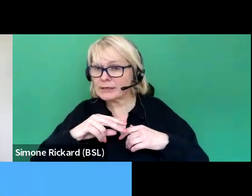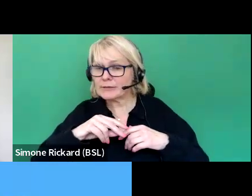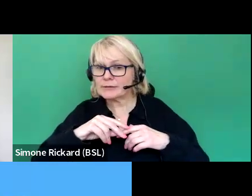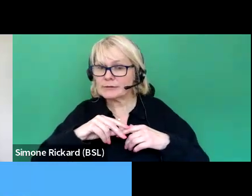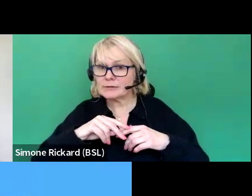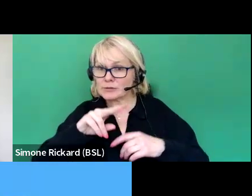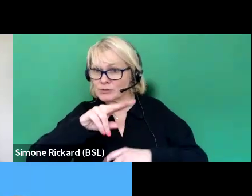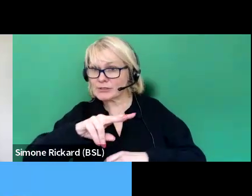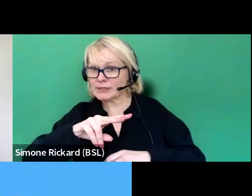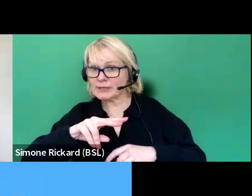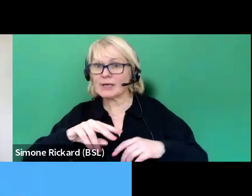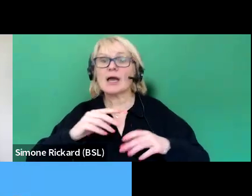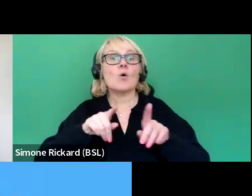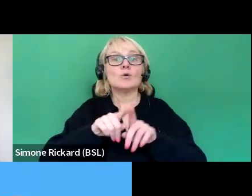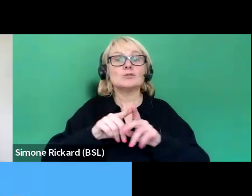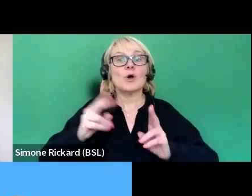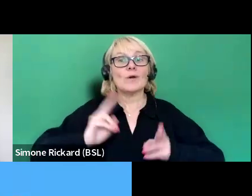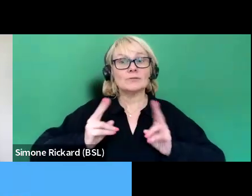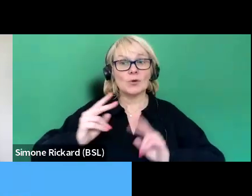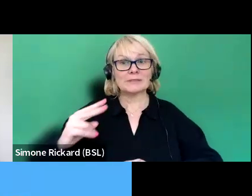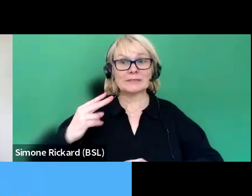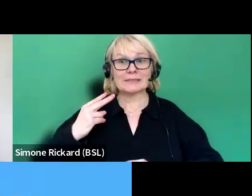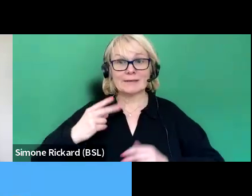if you can see the interpreter at the same time?